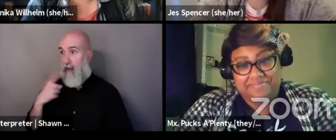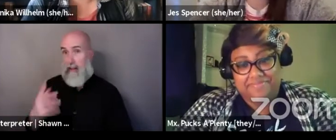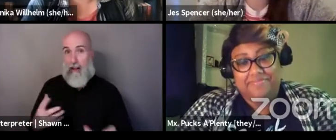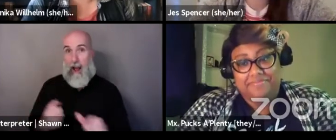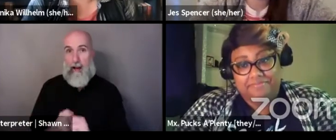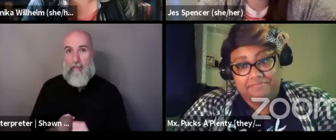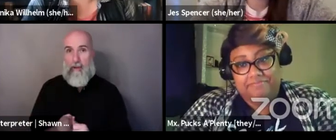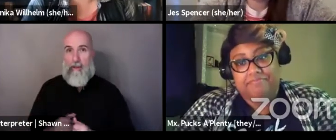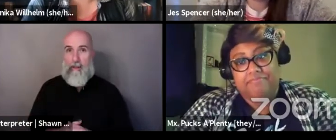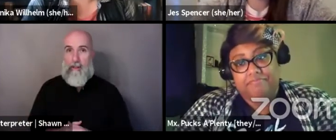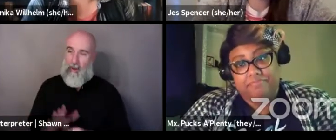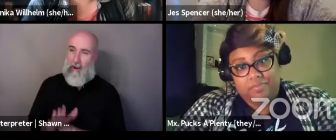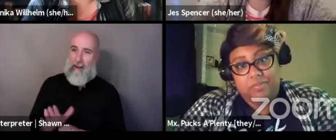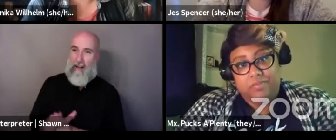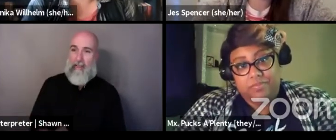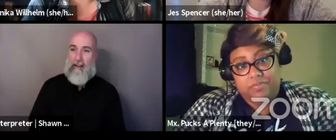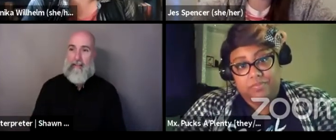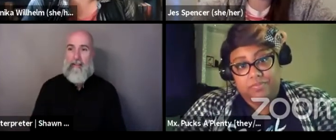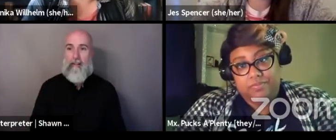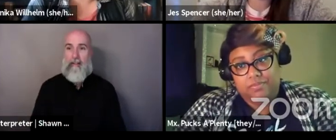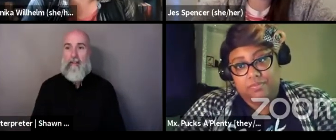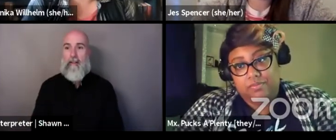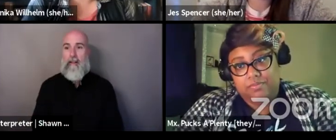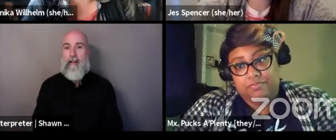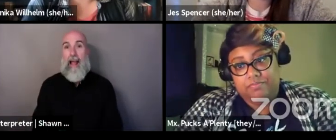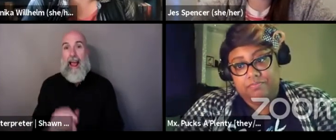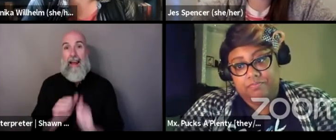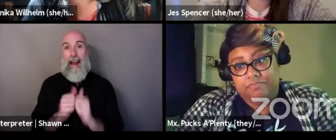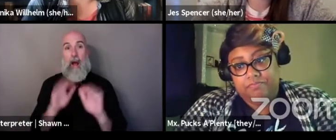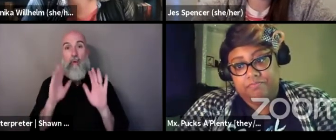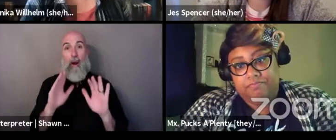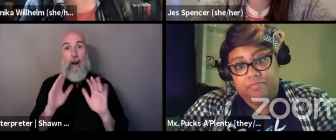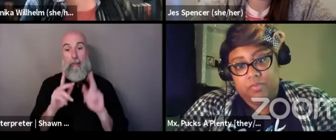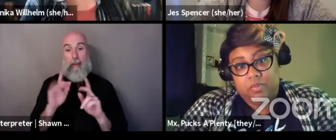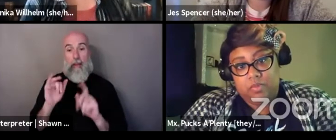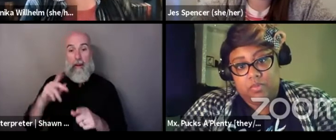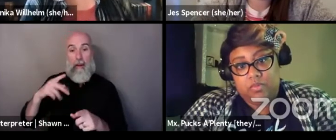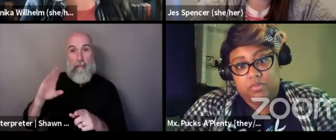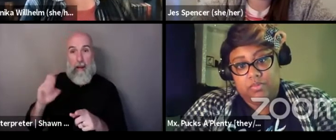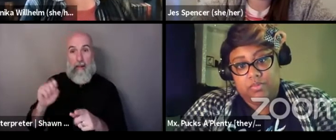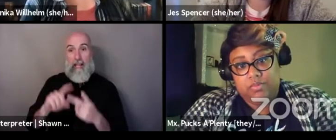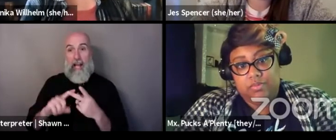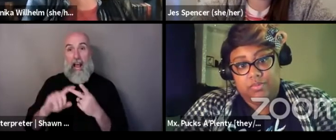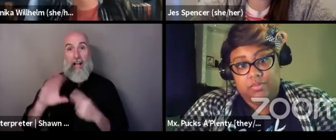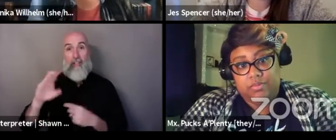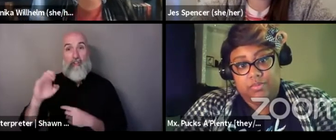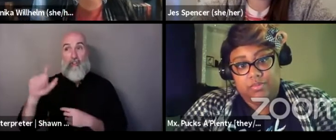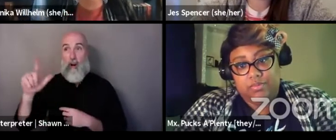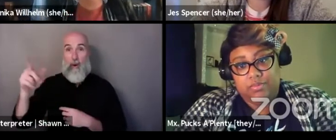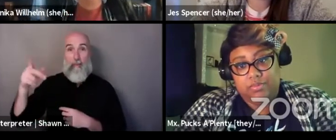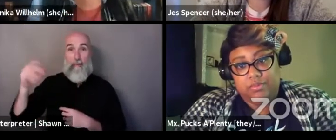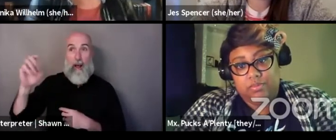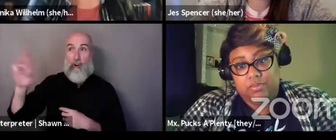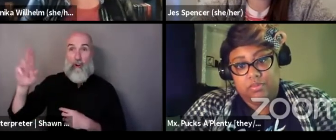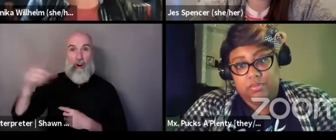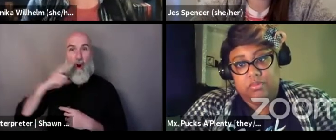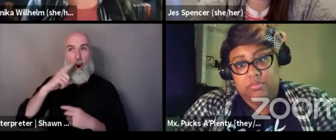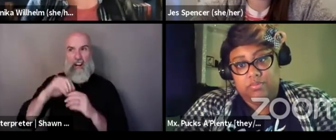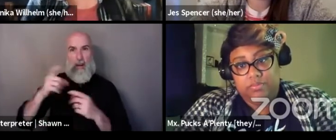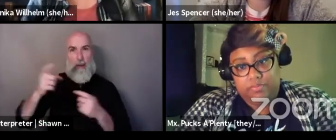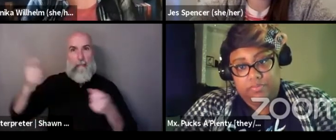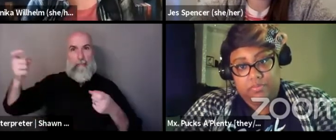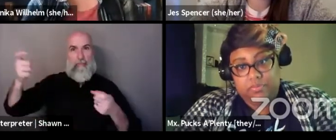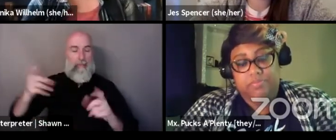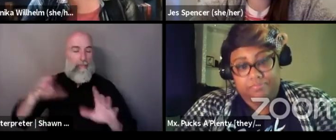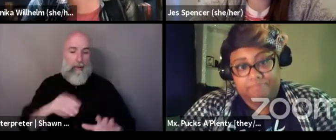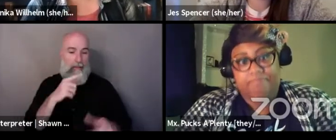Like, enough of that. And how great that, like, people like pucks and people like Cheryl Cowler are now, like, in positions where it's like, that's not how it happens in